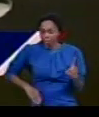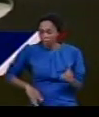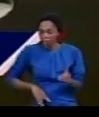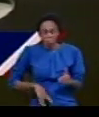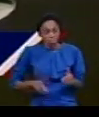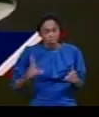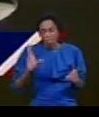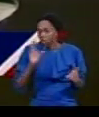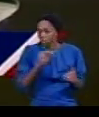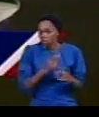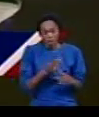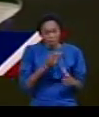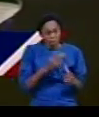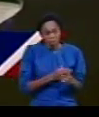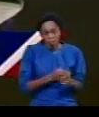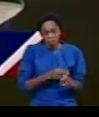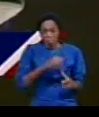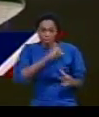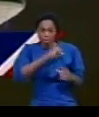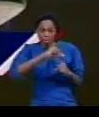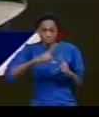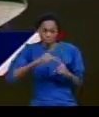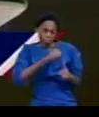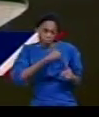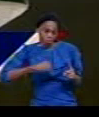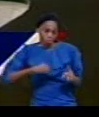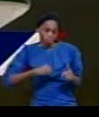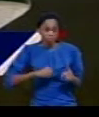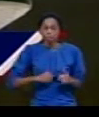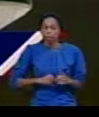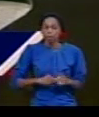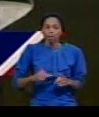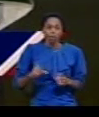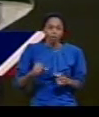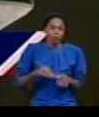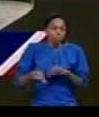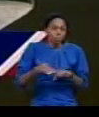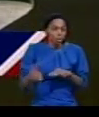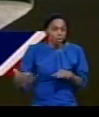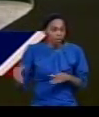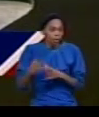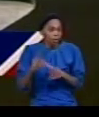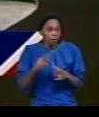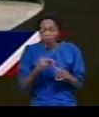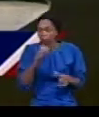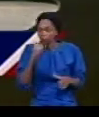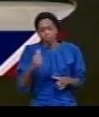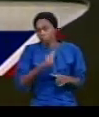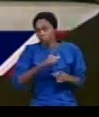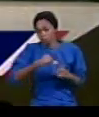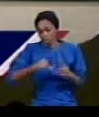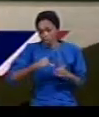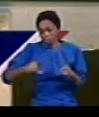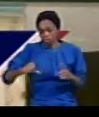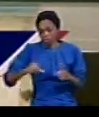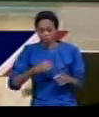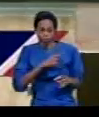neither circumcision availeth anything, nor uncircumcision. You are a